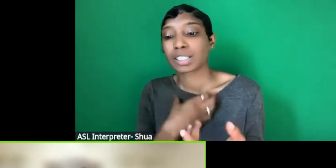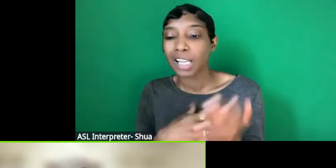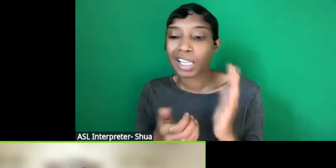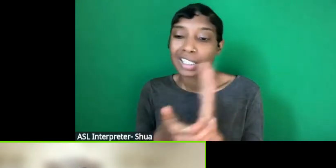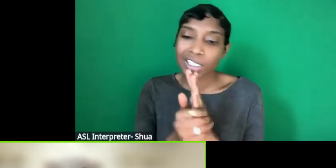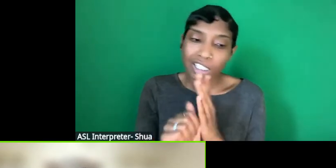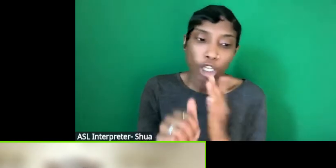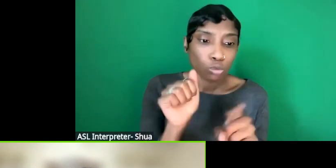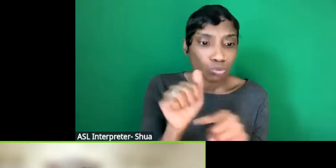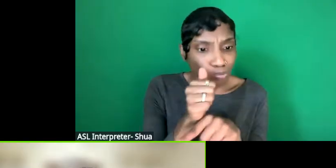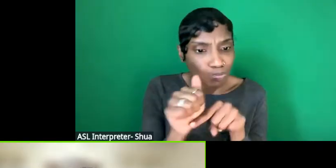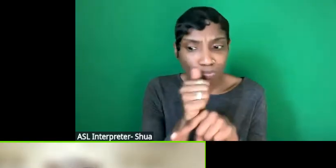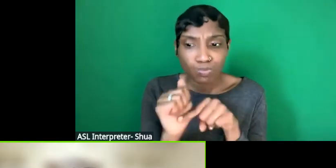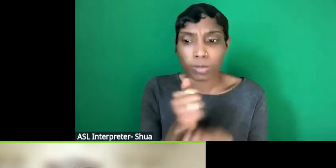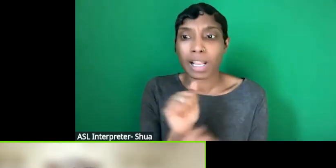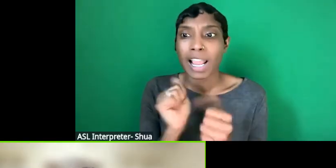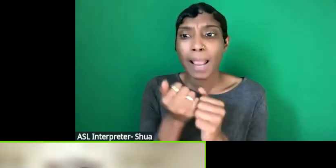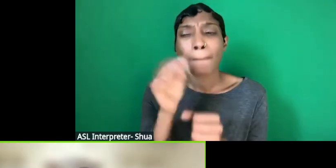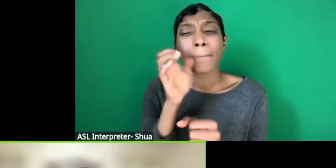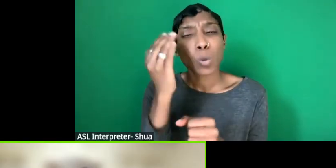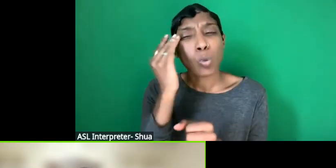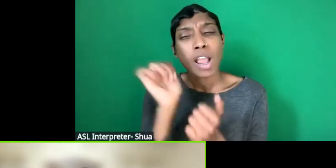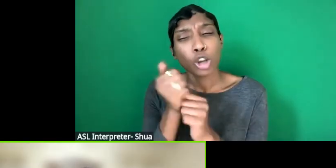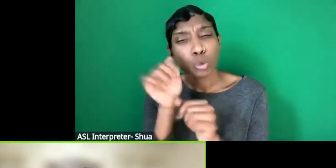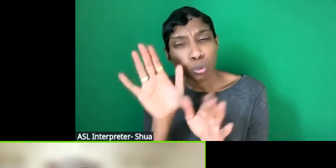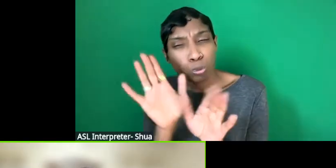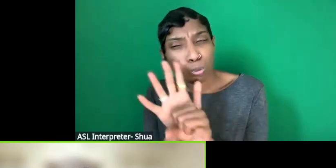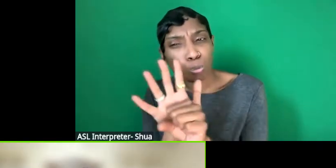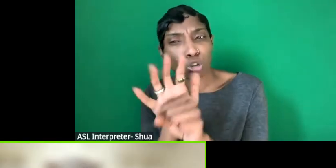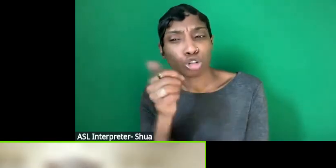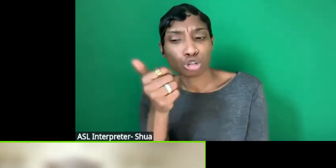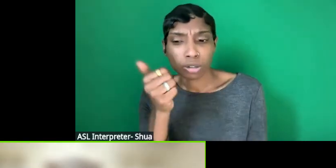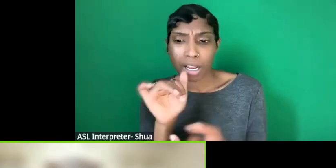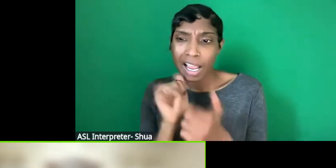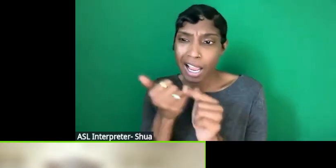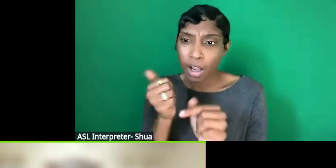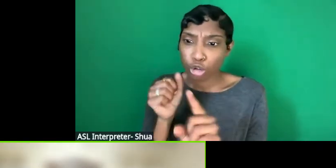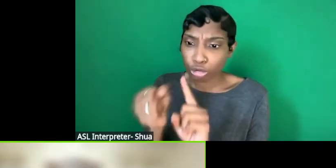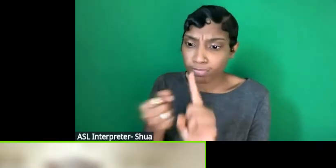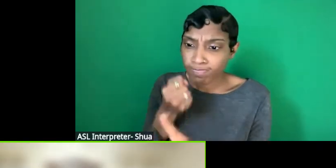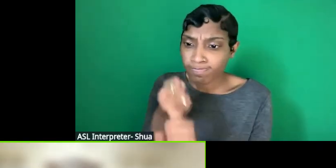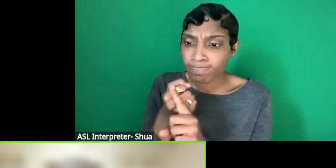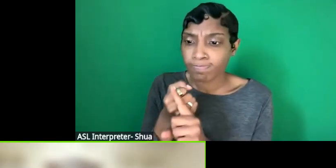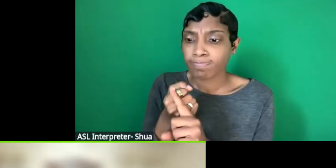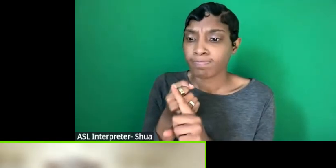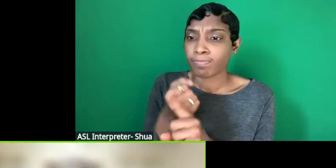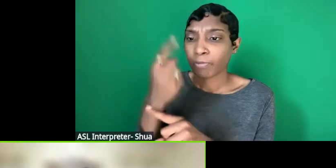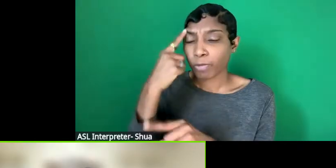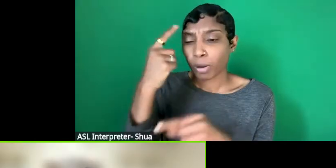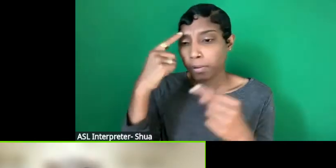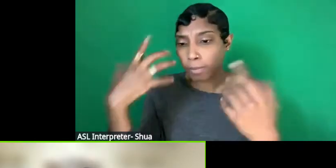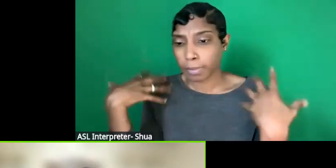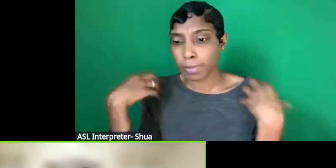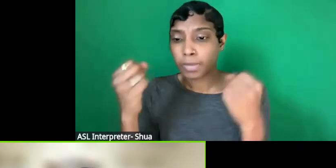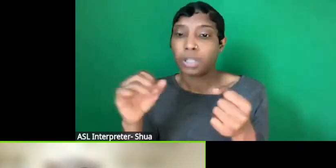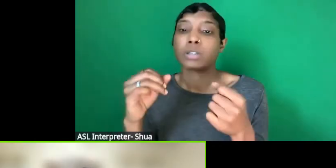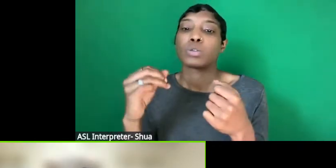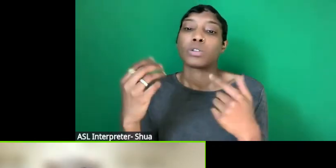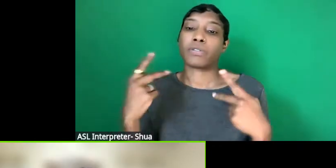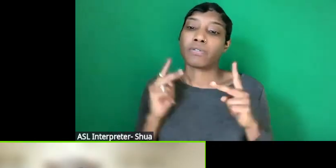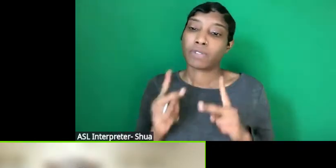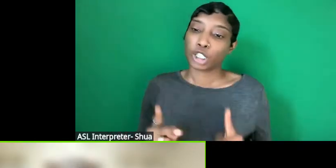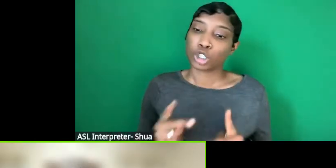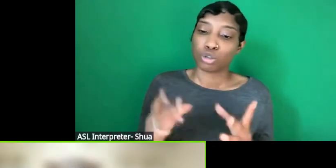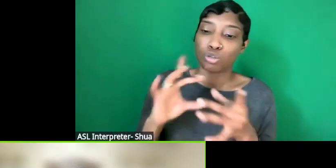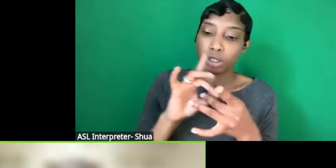that how you push yourself and others can have impactions for mental and physical health, relationships, and future